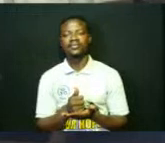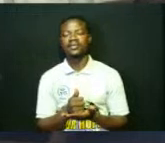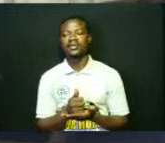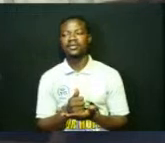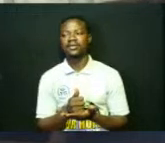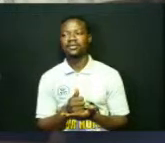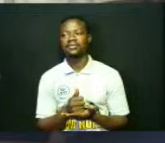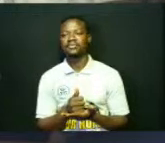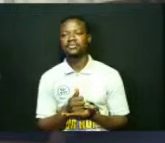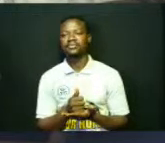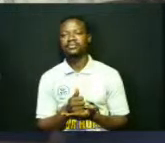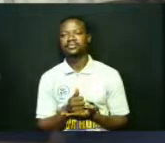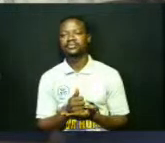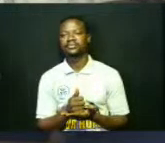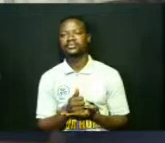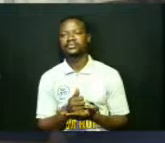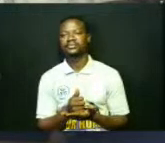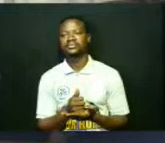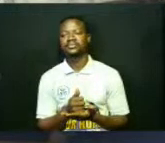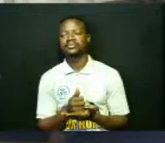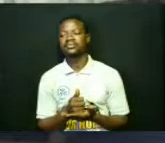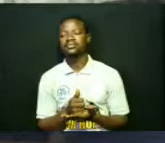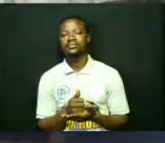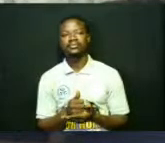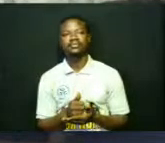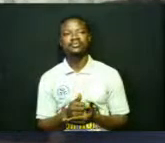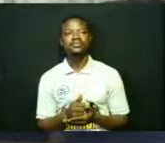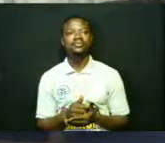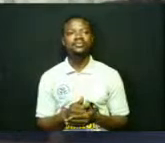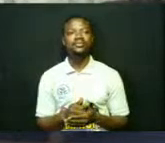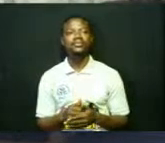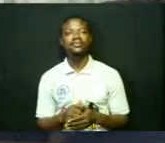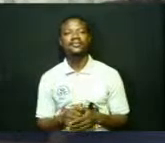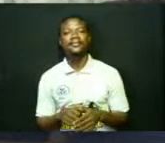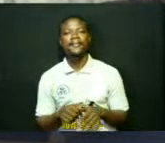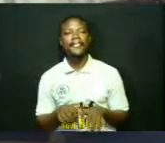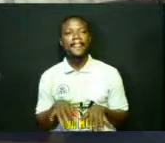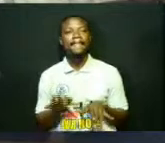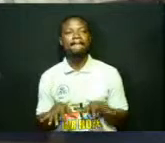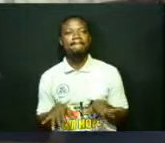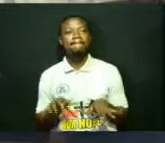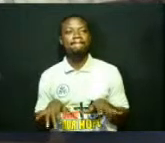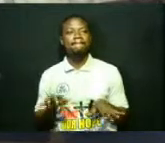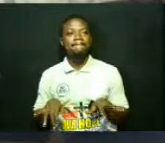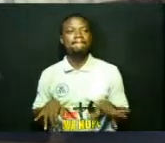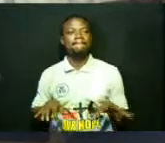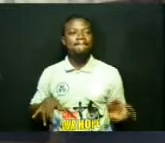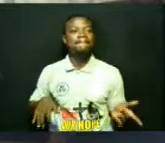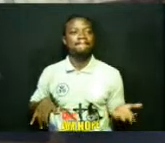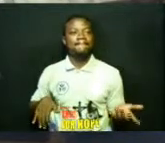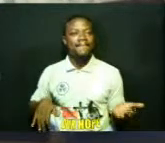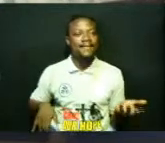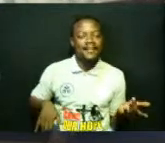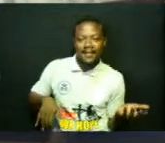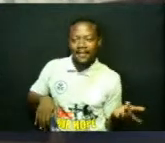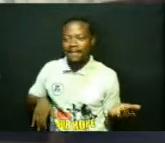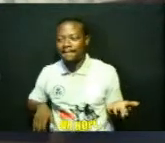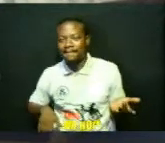Wawo Christ amayene, o need them, o need them.